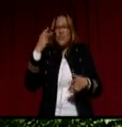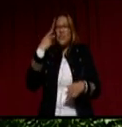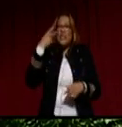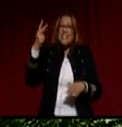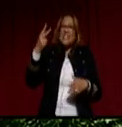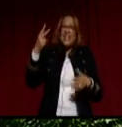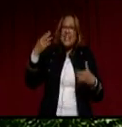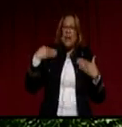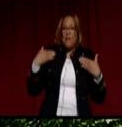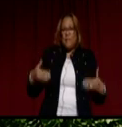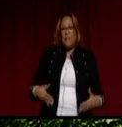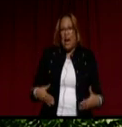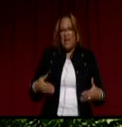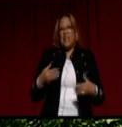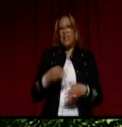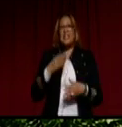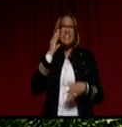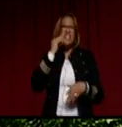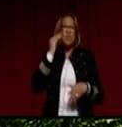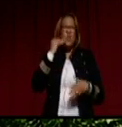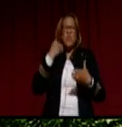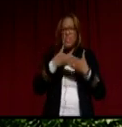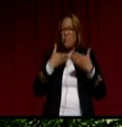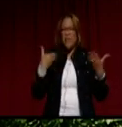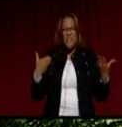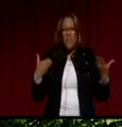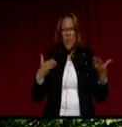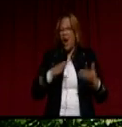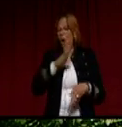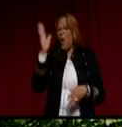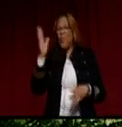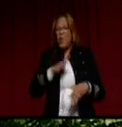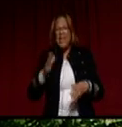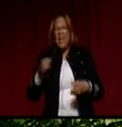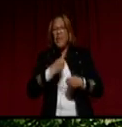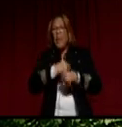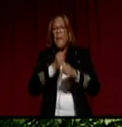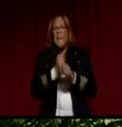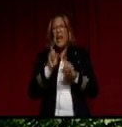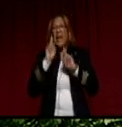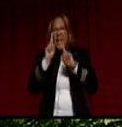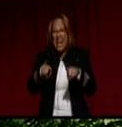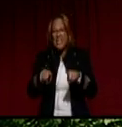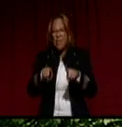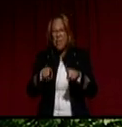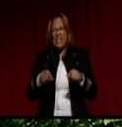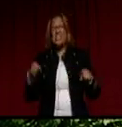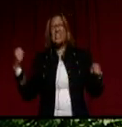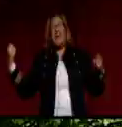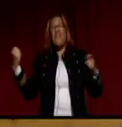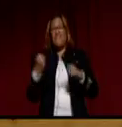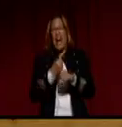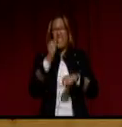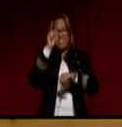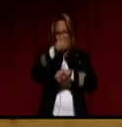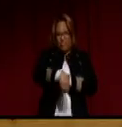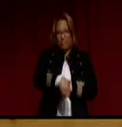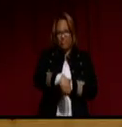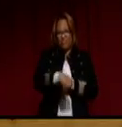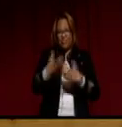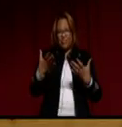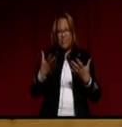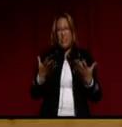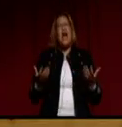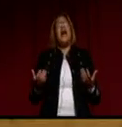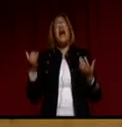the body has seen before. Mm-hmm. And so we've never made an antibody, something to fight that virus. So now that